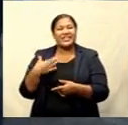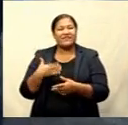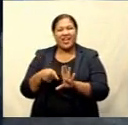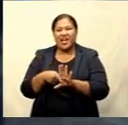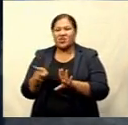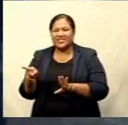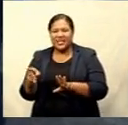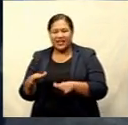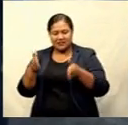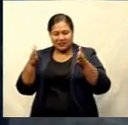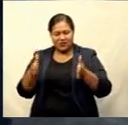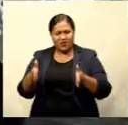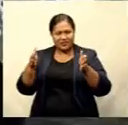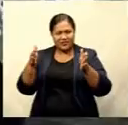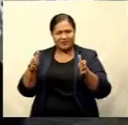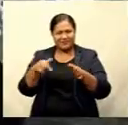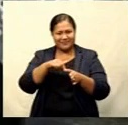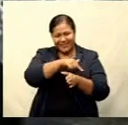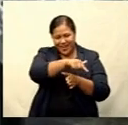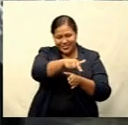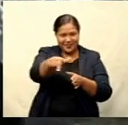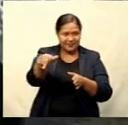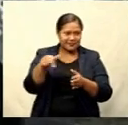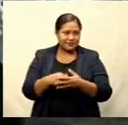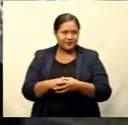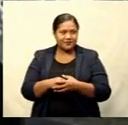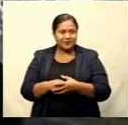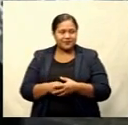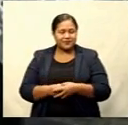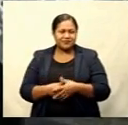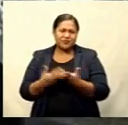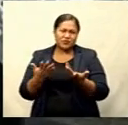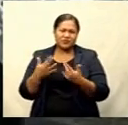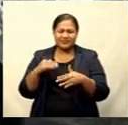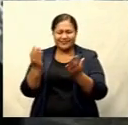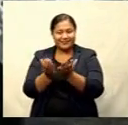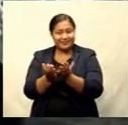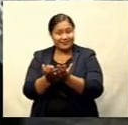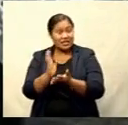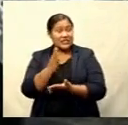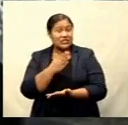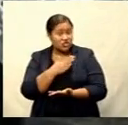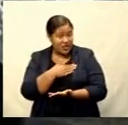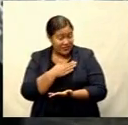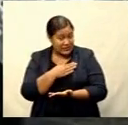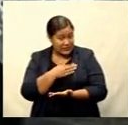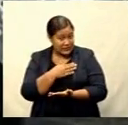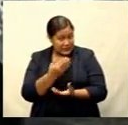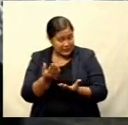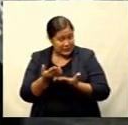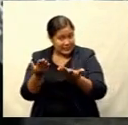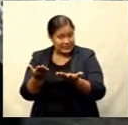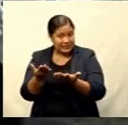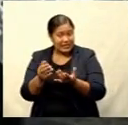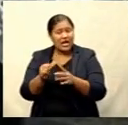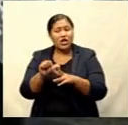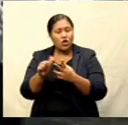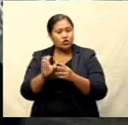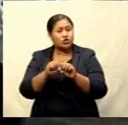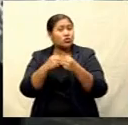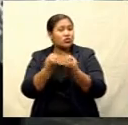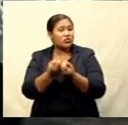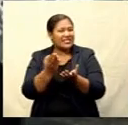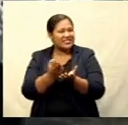the containment areas. According to Islam, charity is as well as a social service. It is a part of